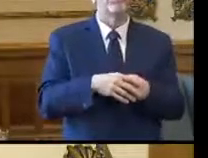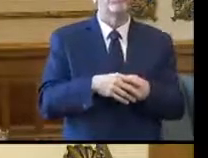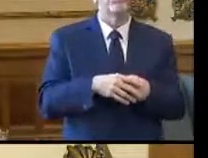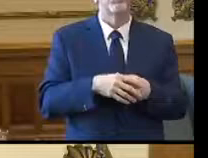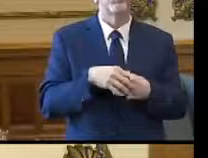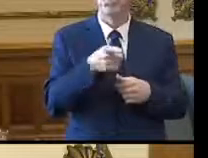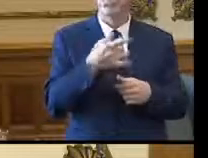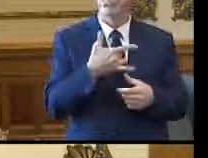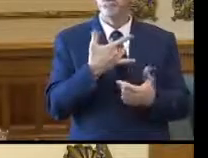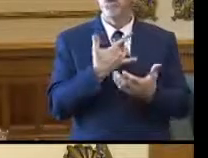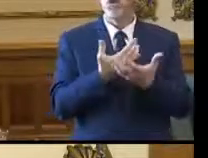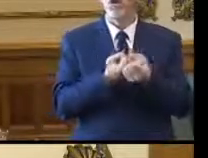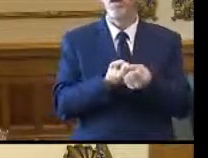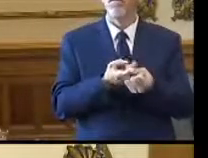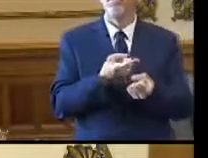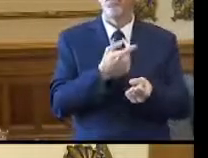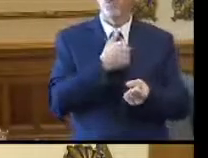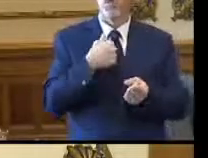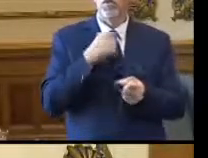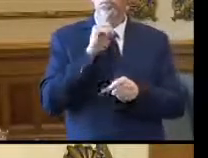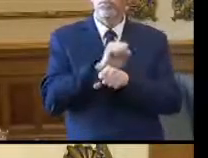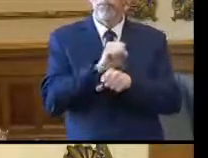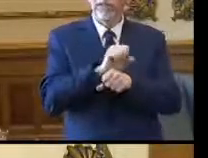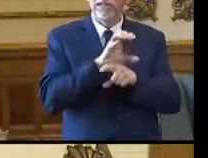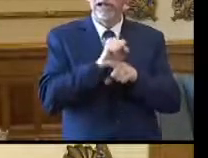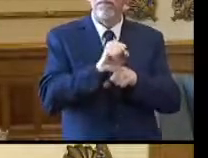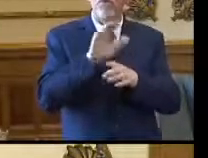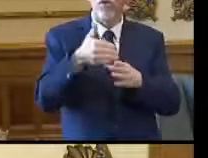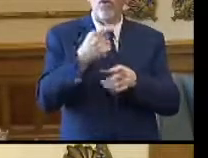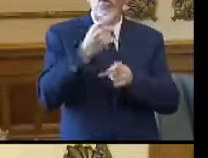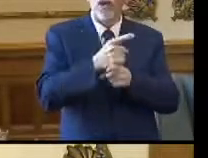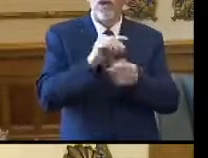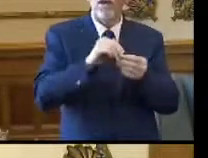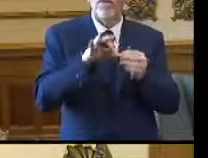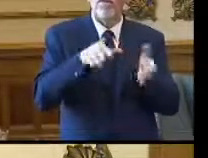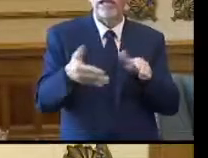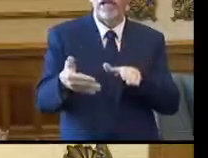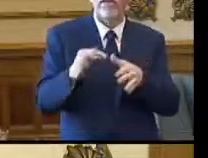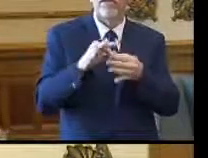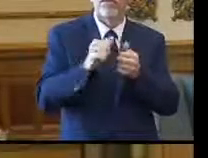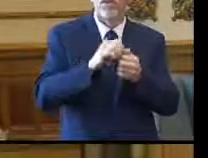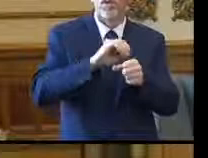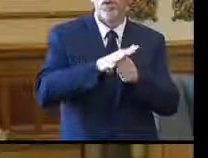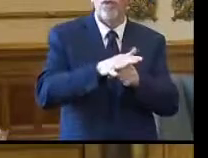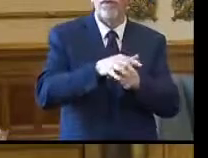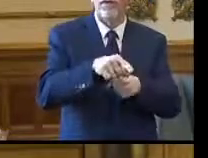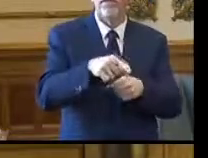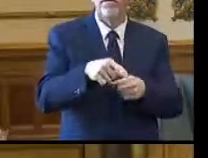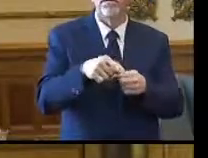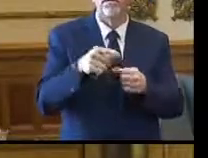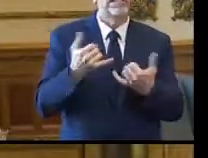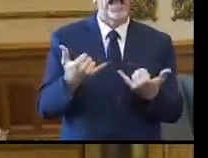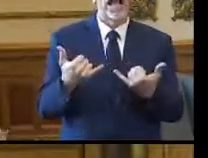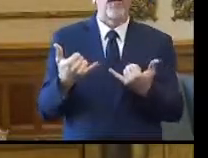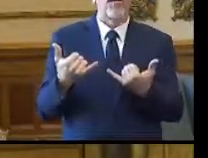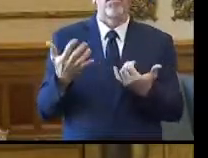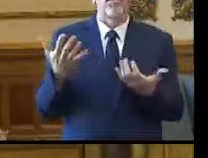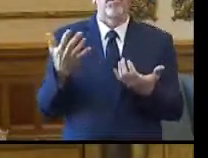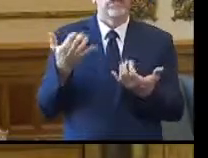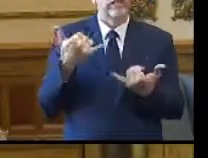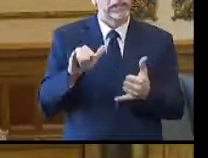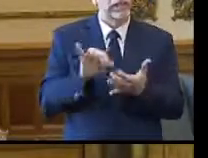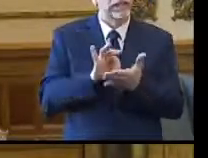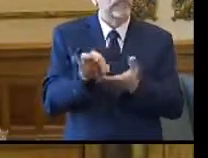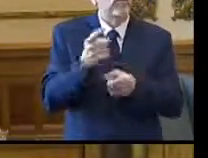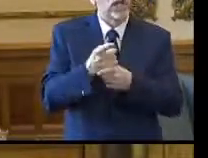confident are you that we are capturing all of the deaths when it comes to COVID-19 even now?